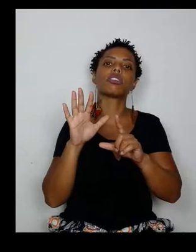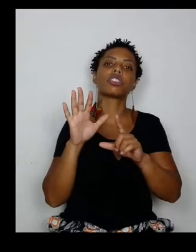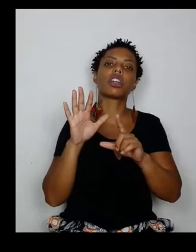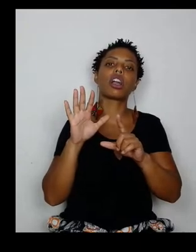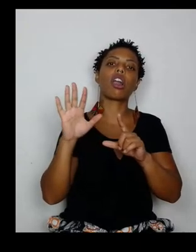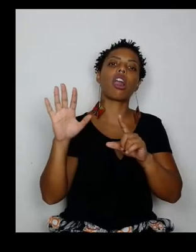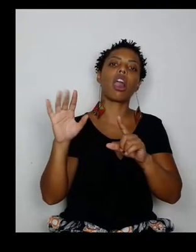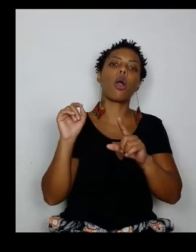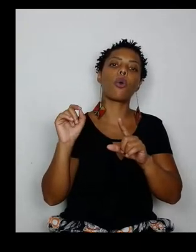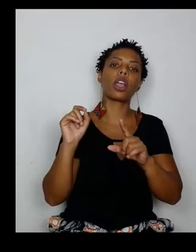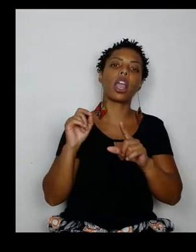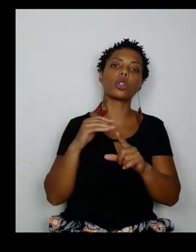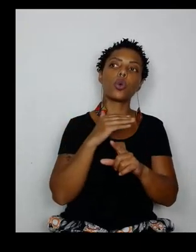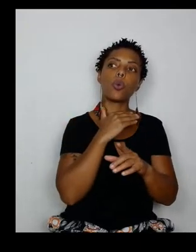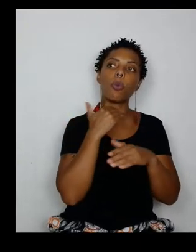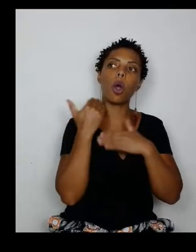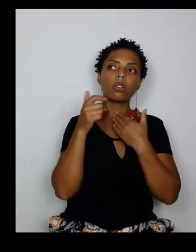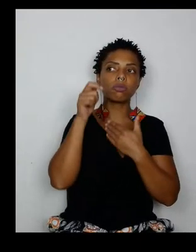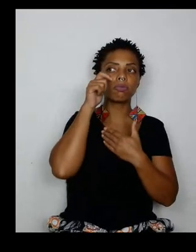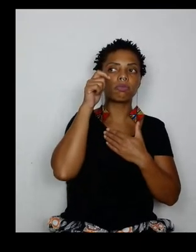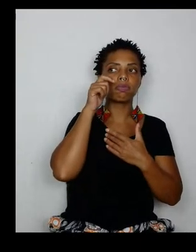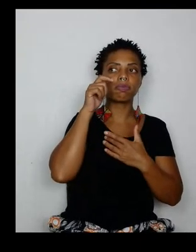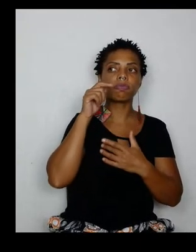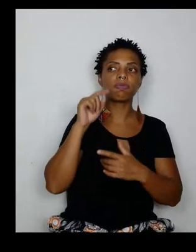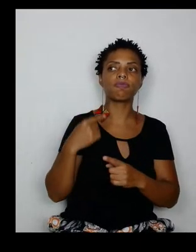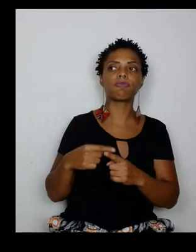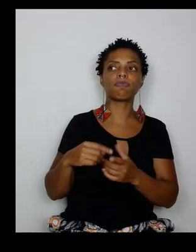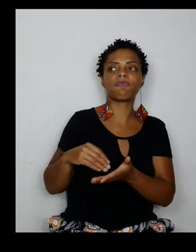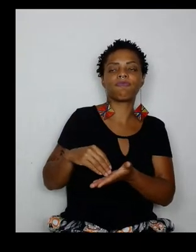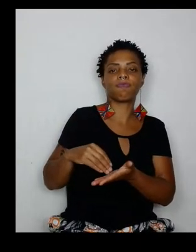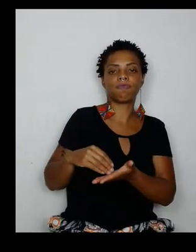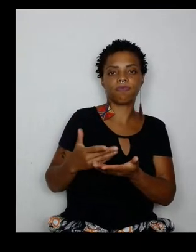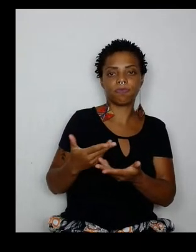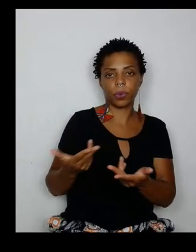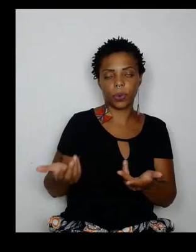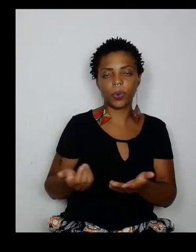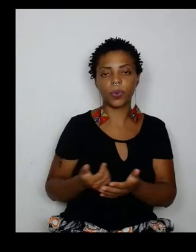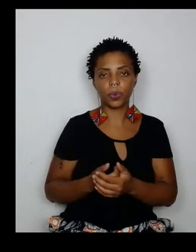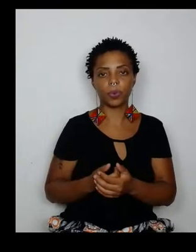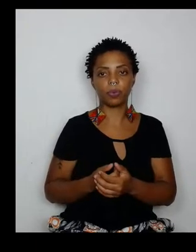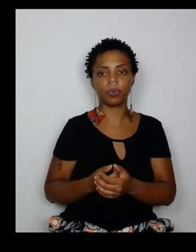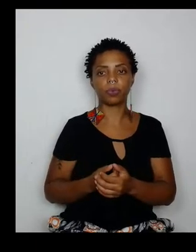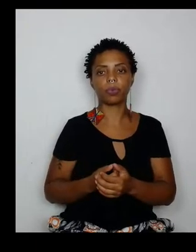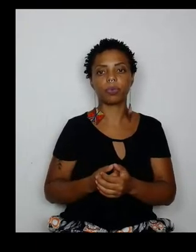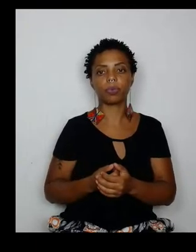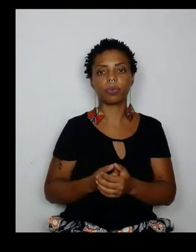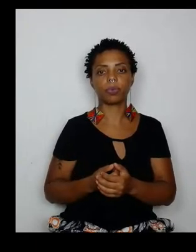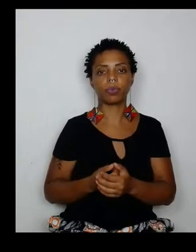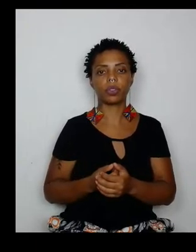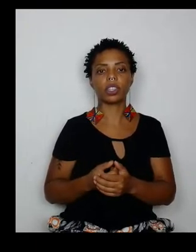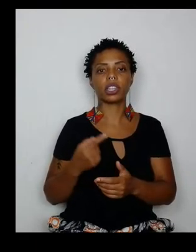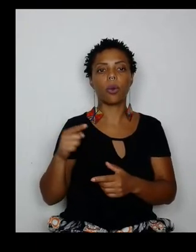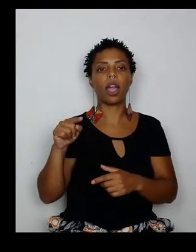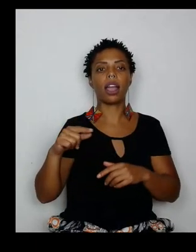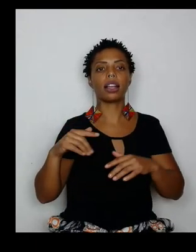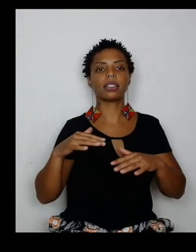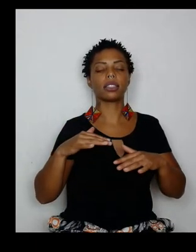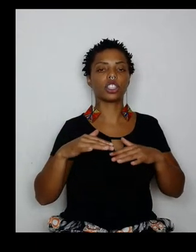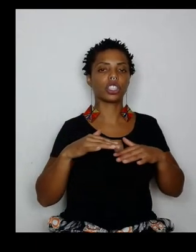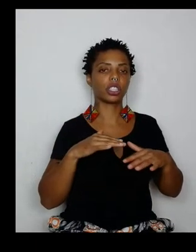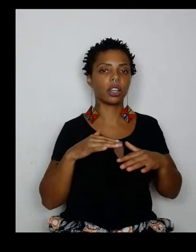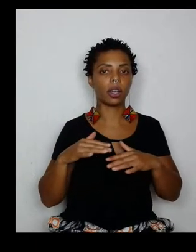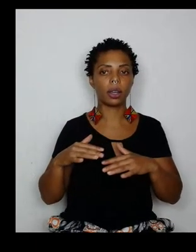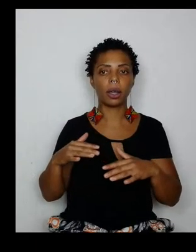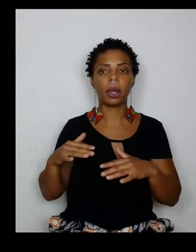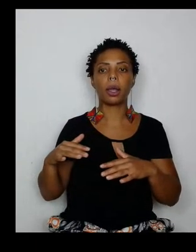there behind the figure and indeed an interesting dynamic becomes set up between gogan himself sitting uh